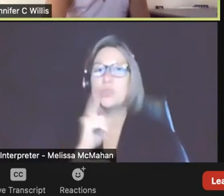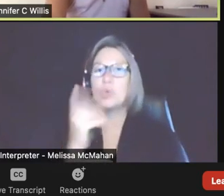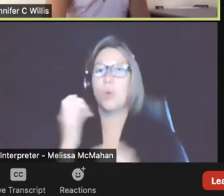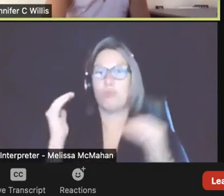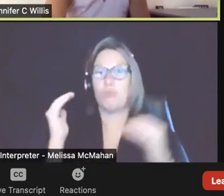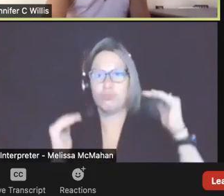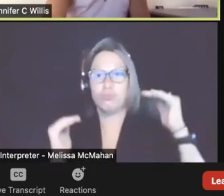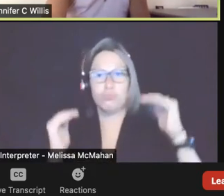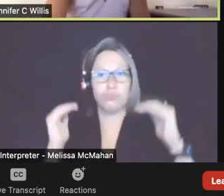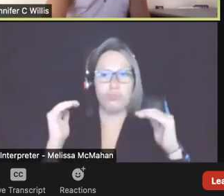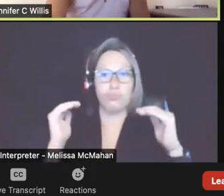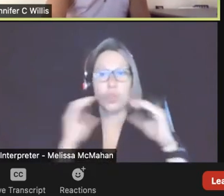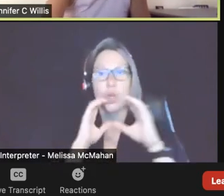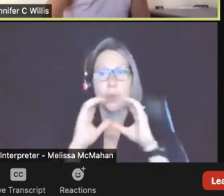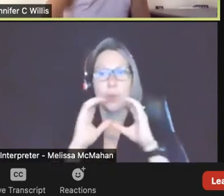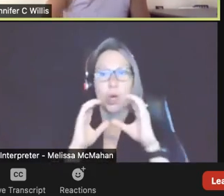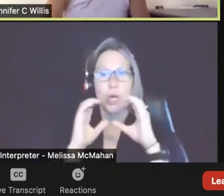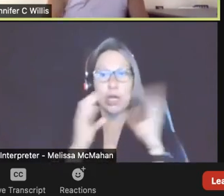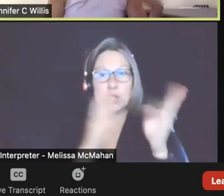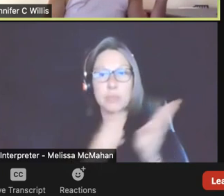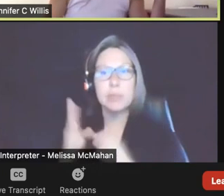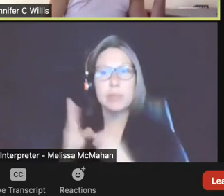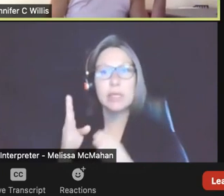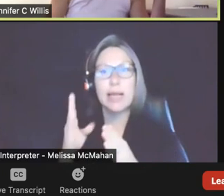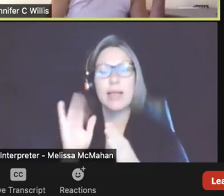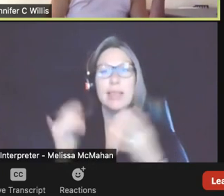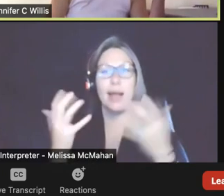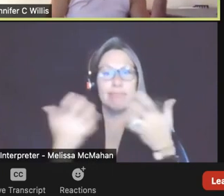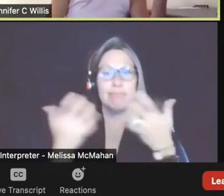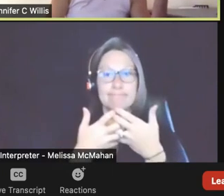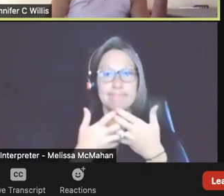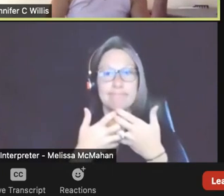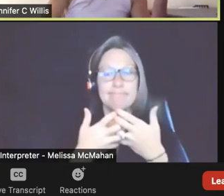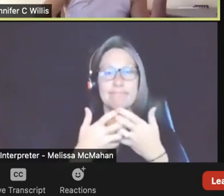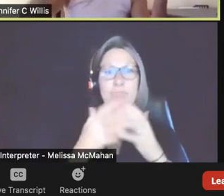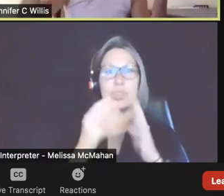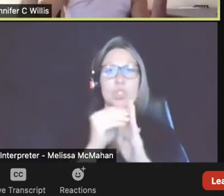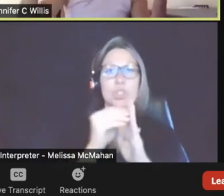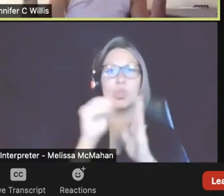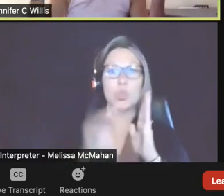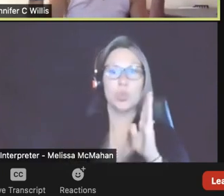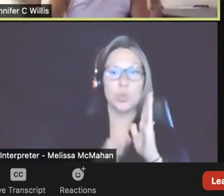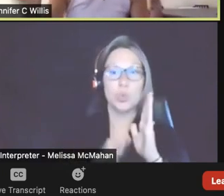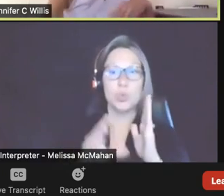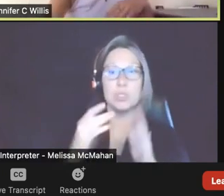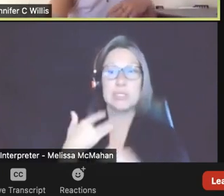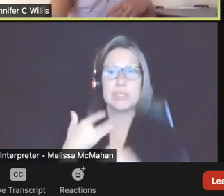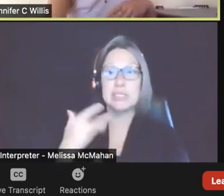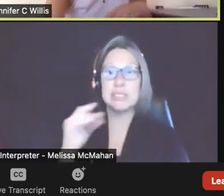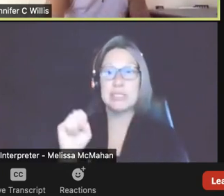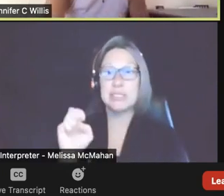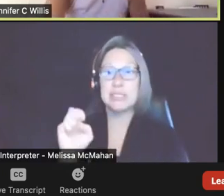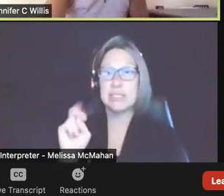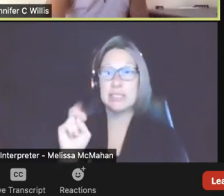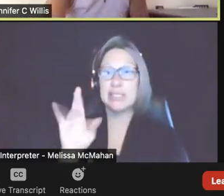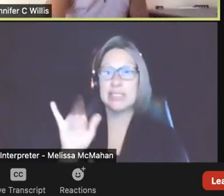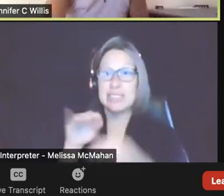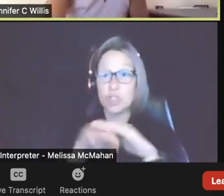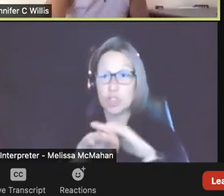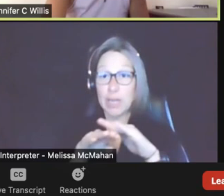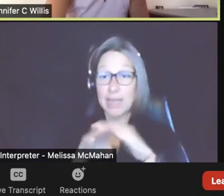communication plan that matches both a child's student's sensory access with their current communication level